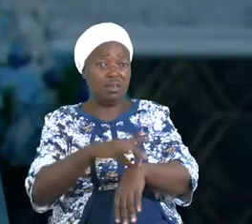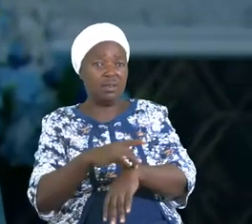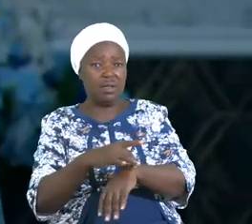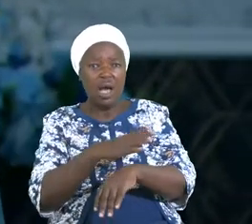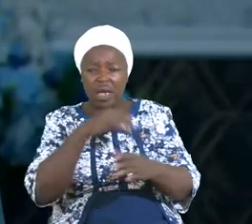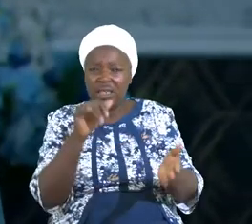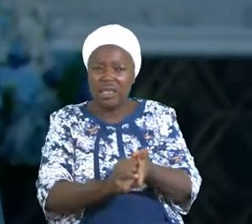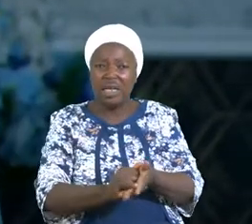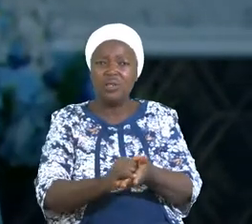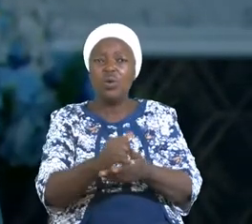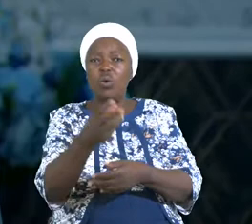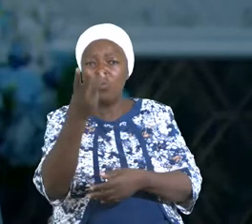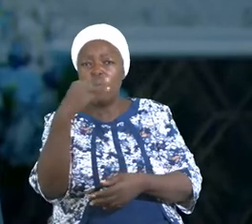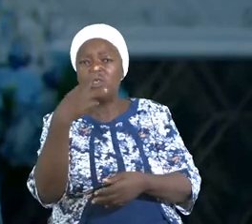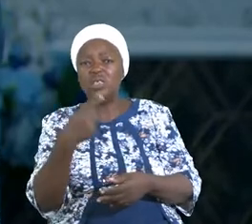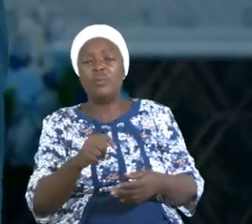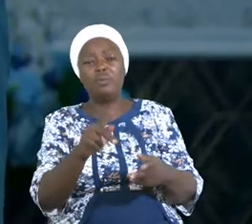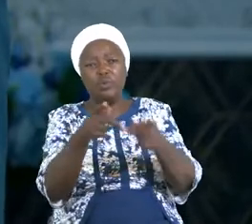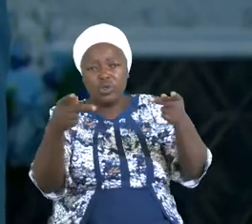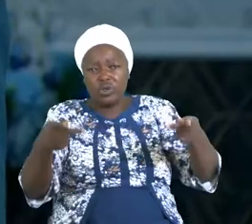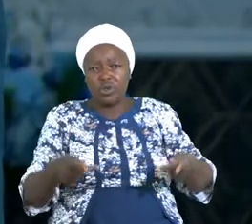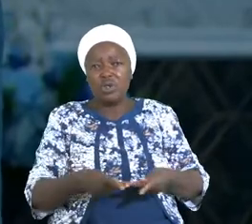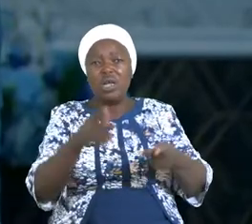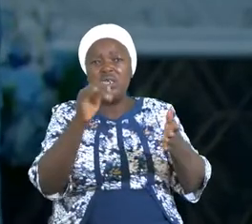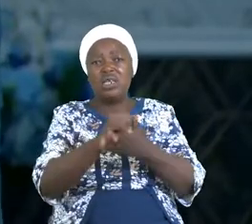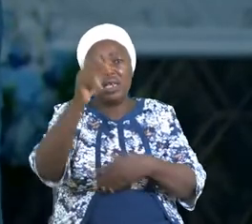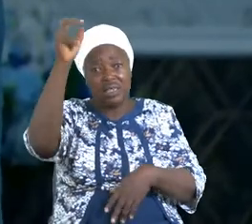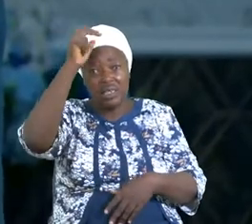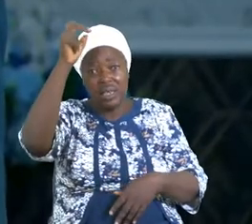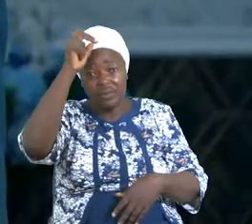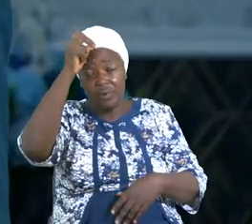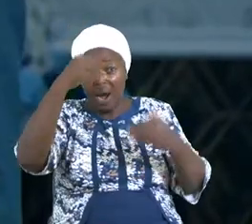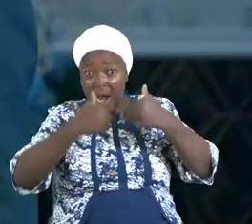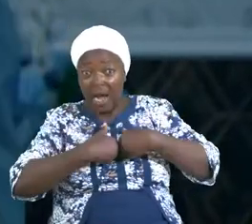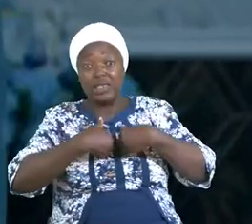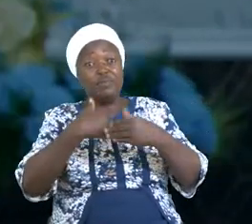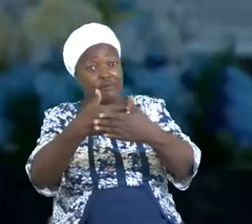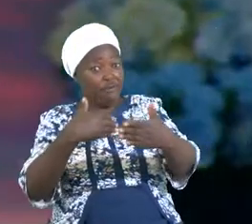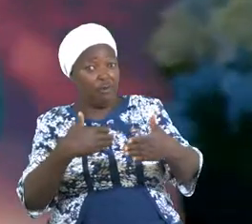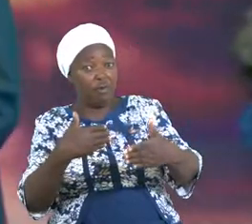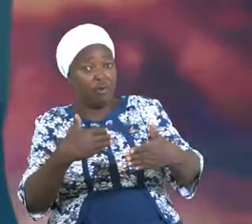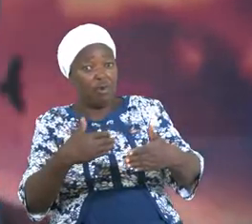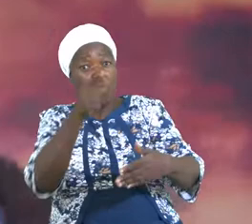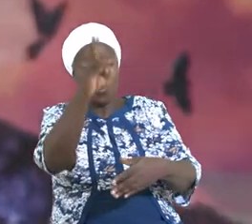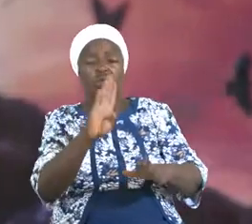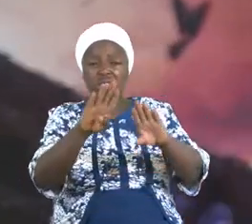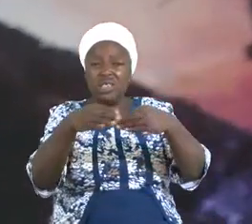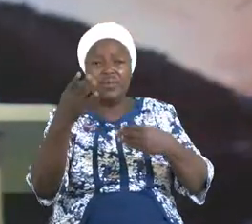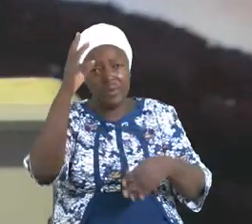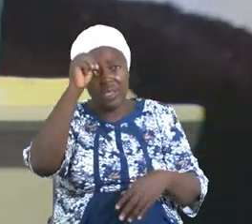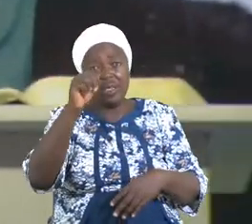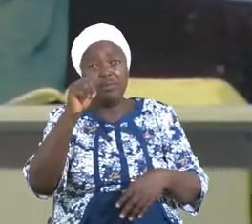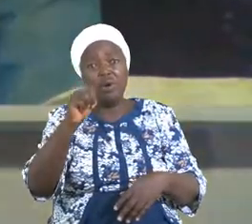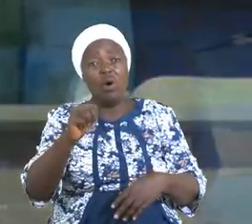place, the position that Satan held before. God gave him authority